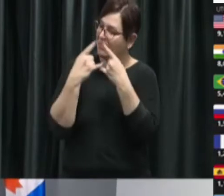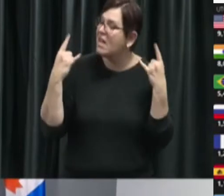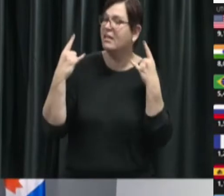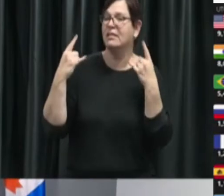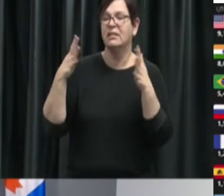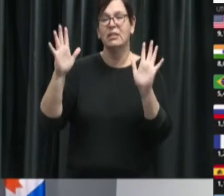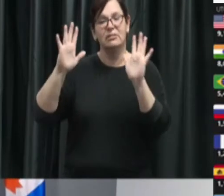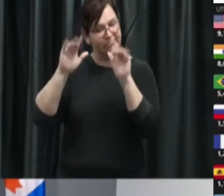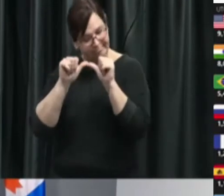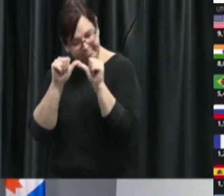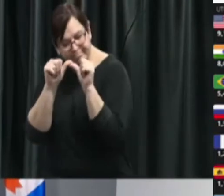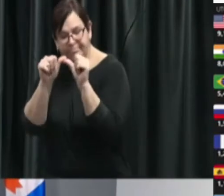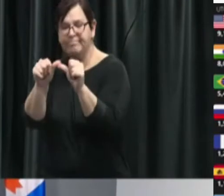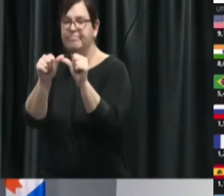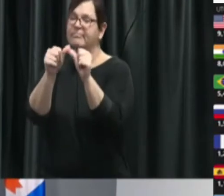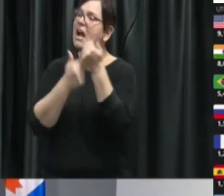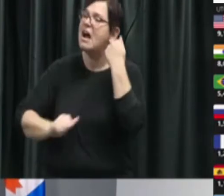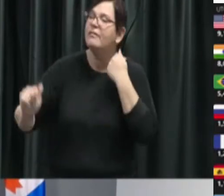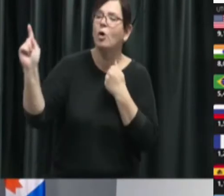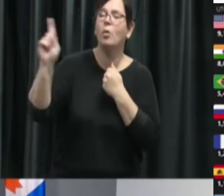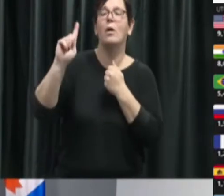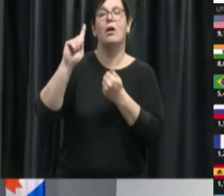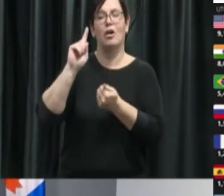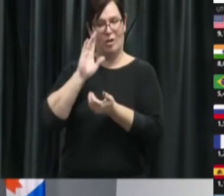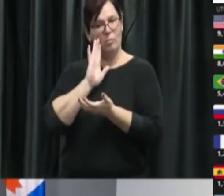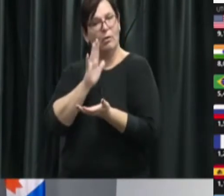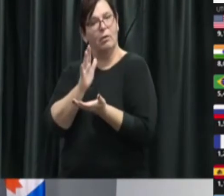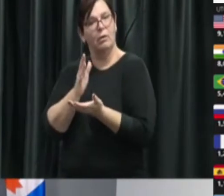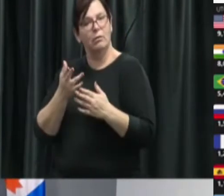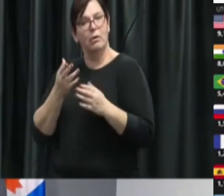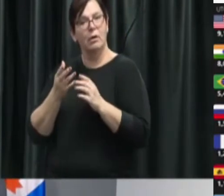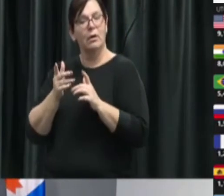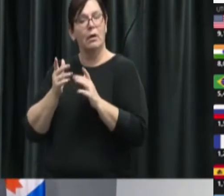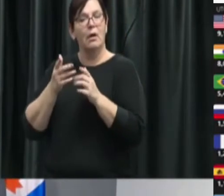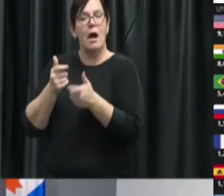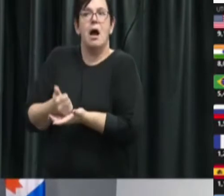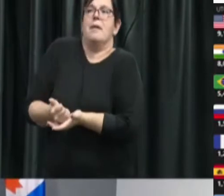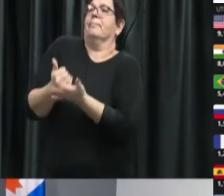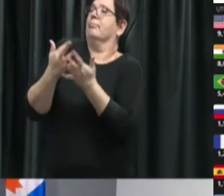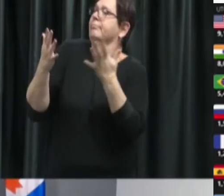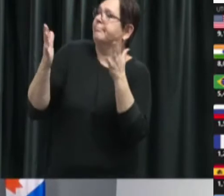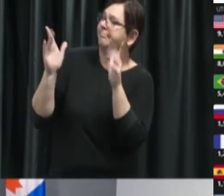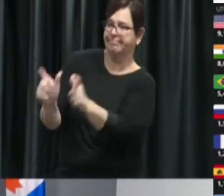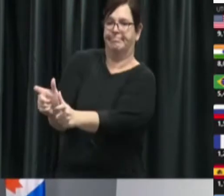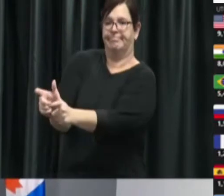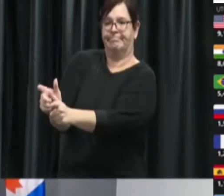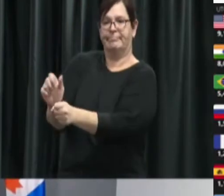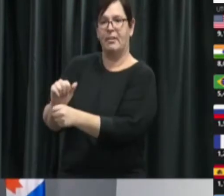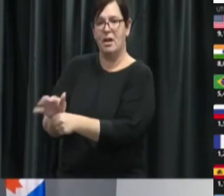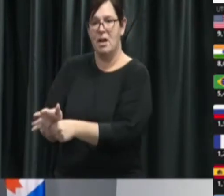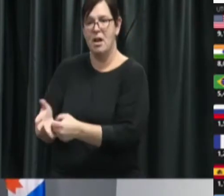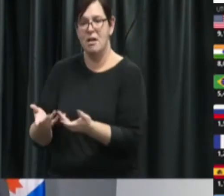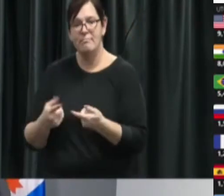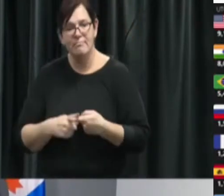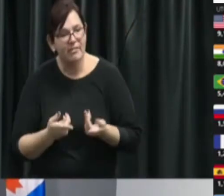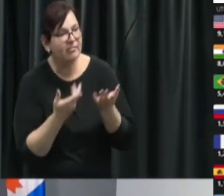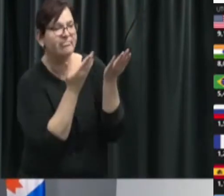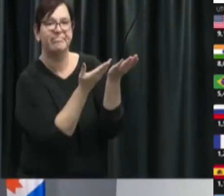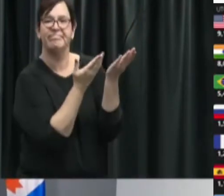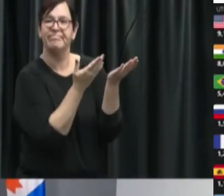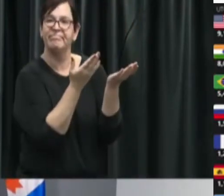because I think it will actually make a real difference. But it didn't clearly happen there, and that's unfortunate. Thank you. I